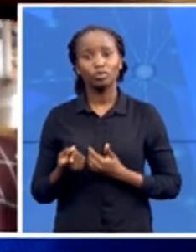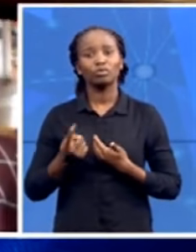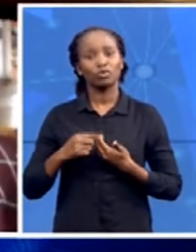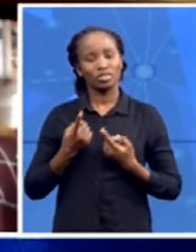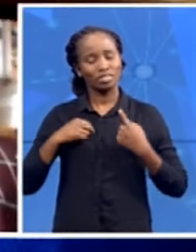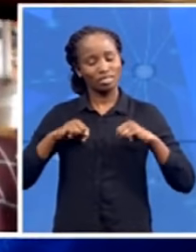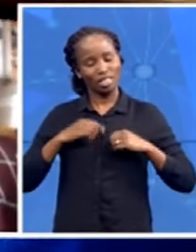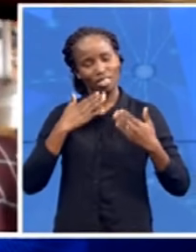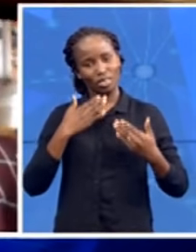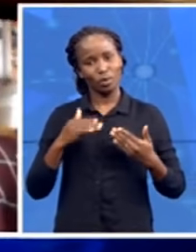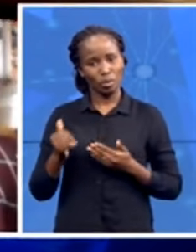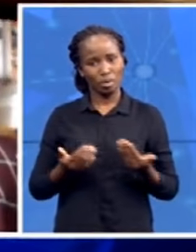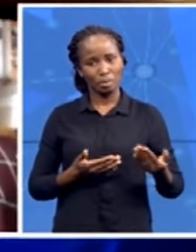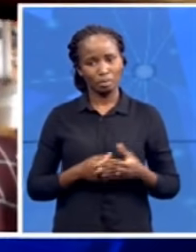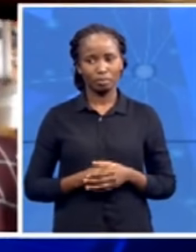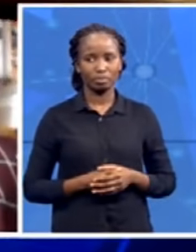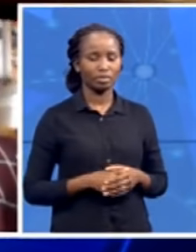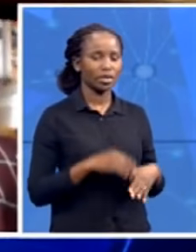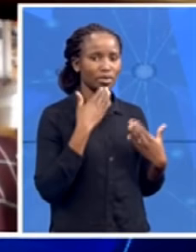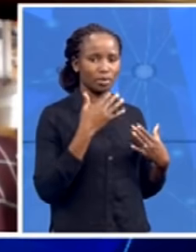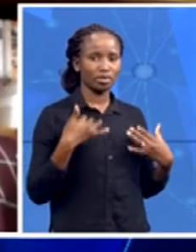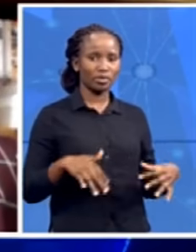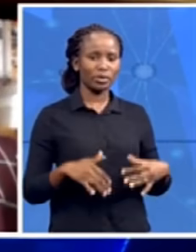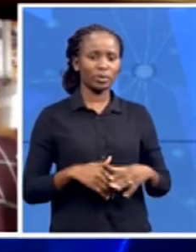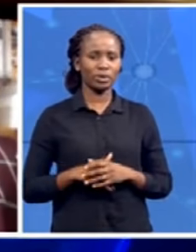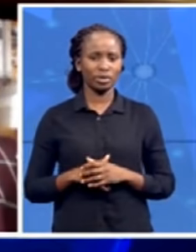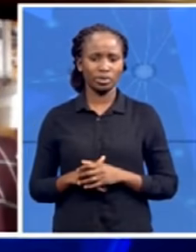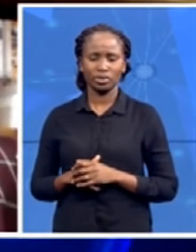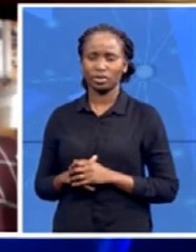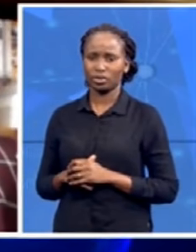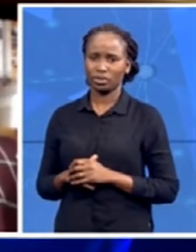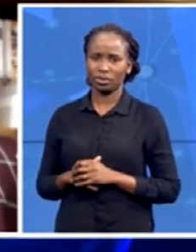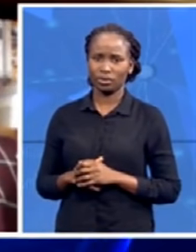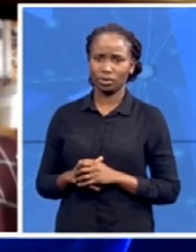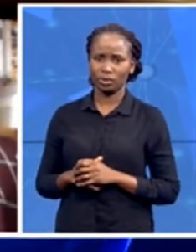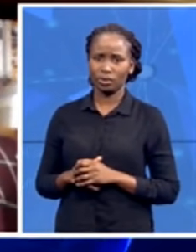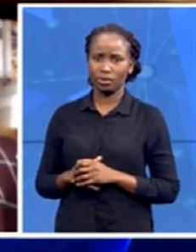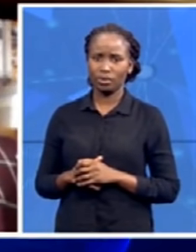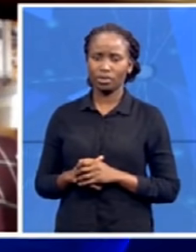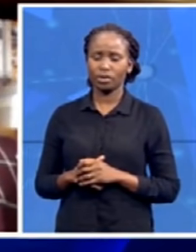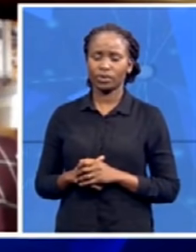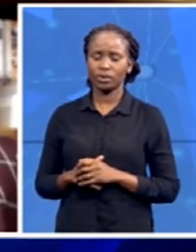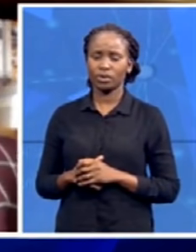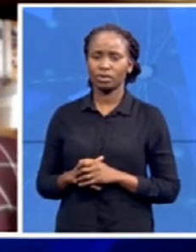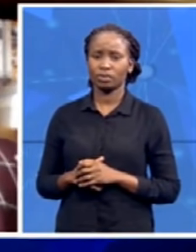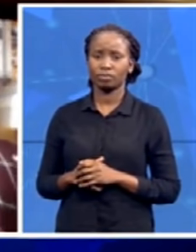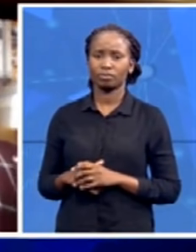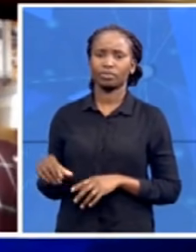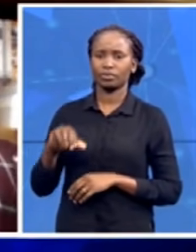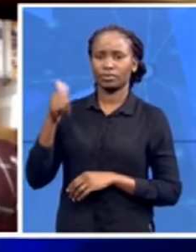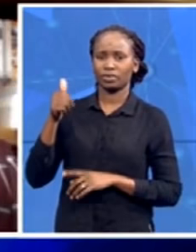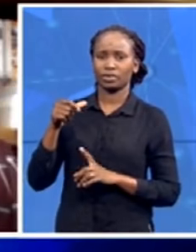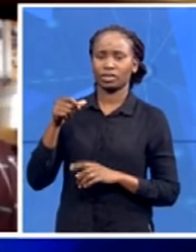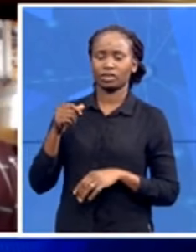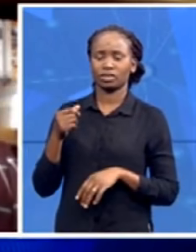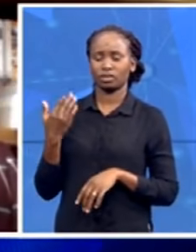much. Well, with the past manifesto launches by the other political parties, some political analysts have said